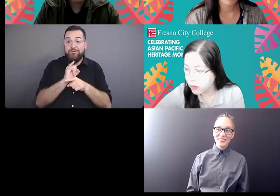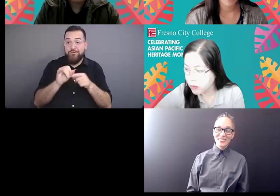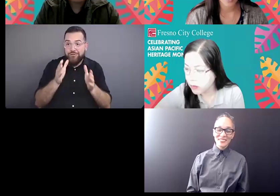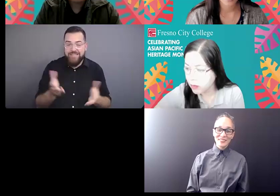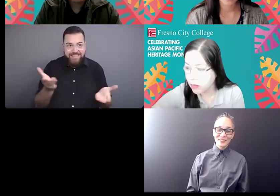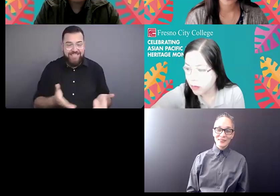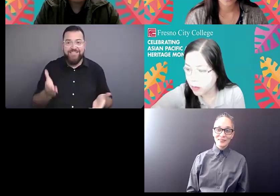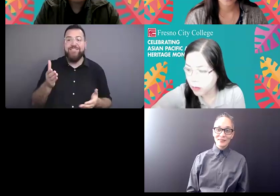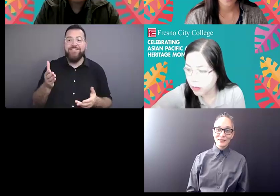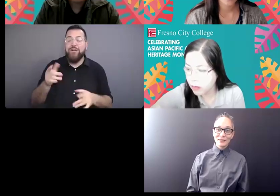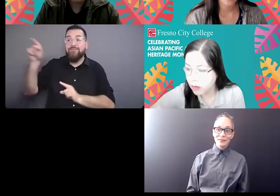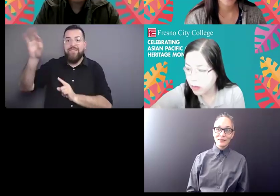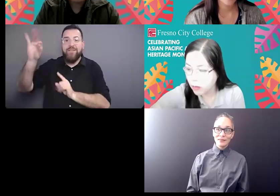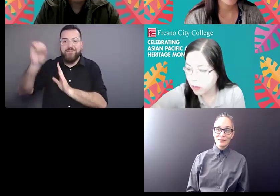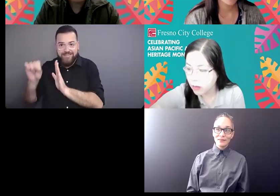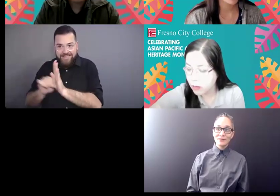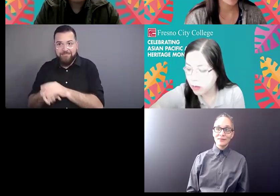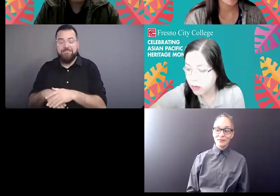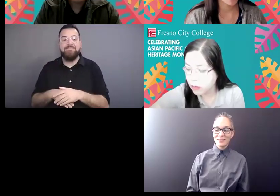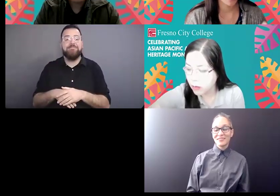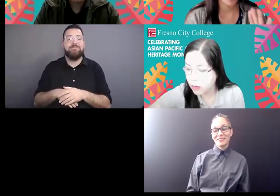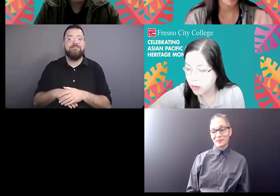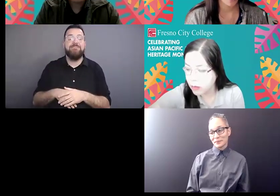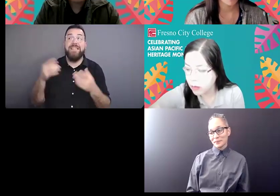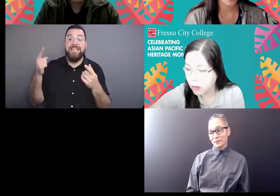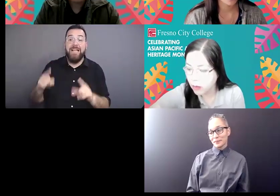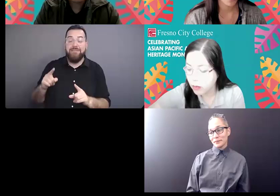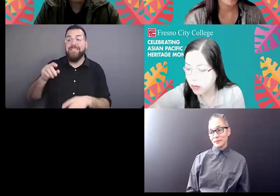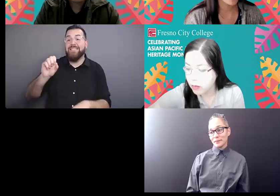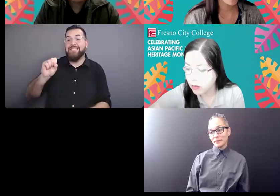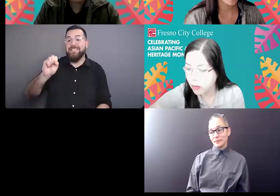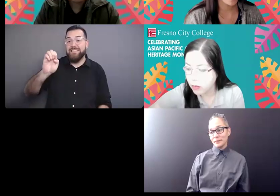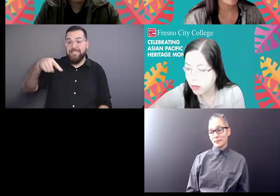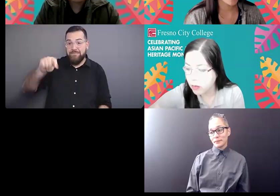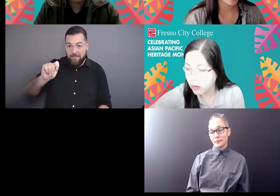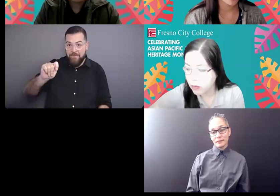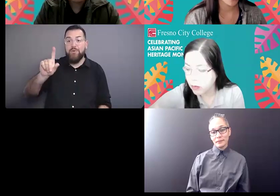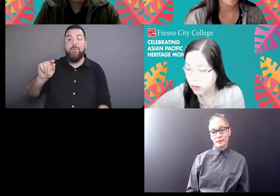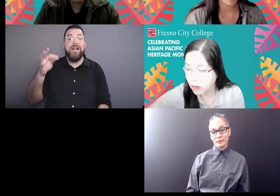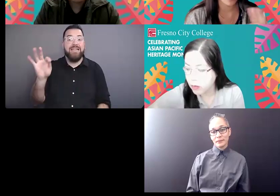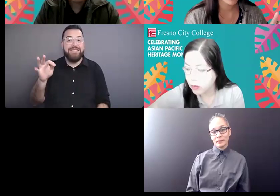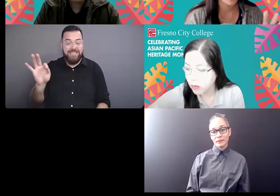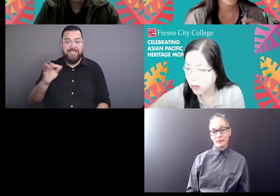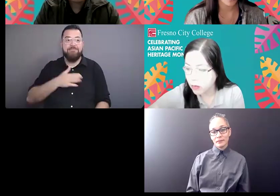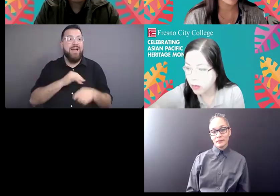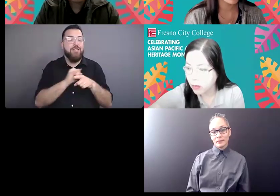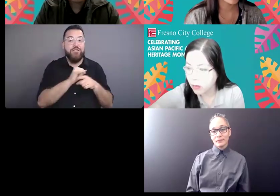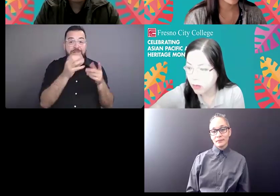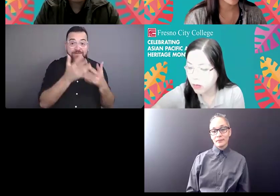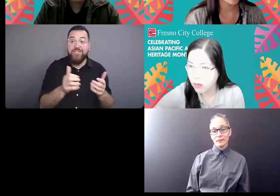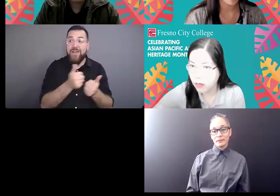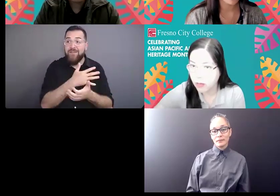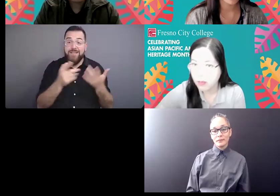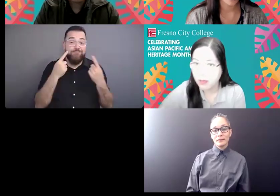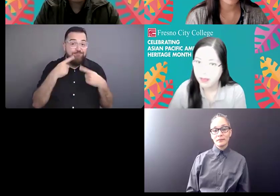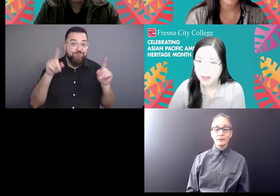And by 2019, September 2019, once I had finished my internship and all was going well,